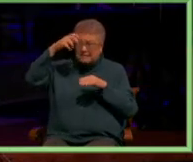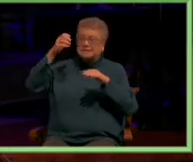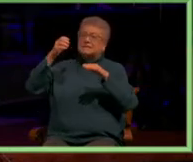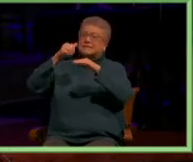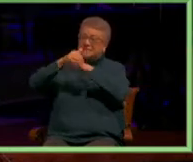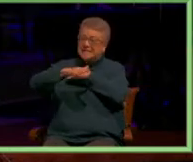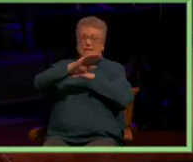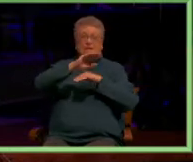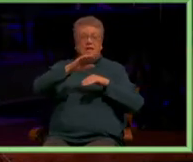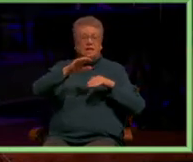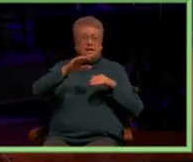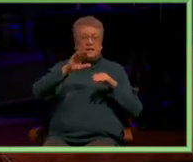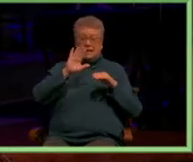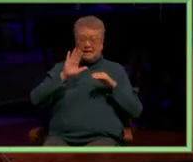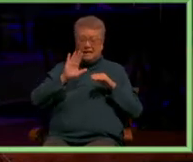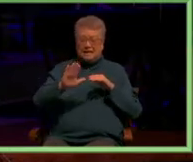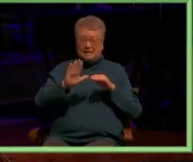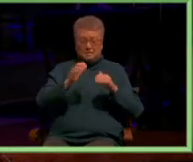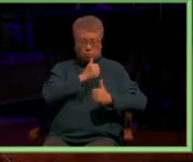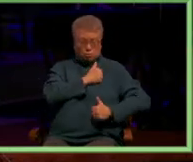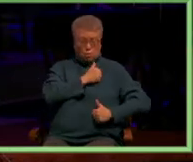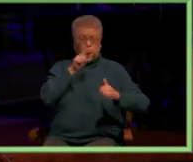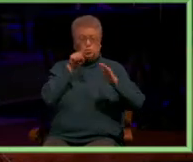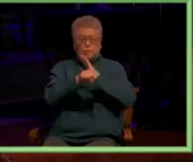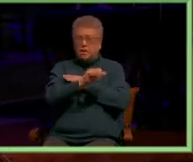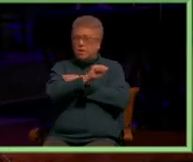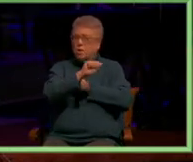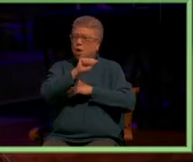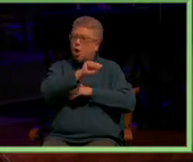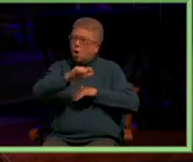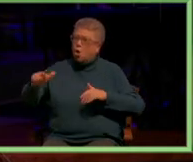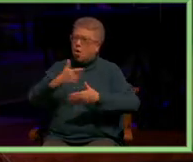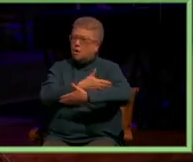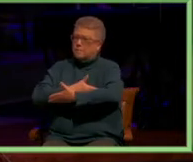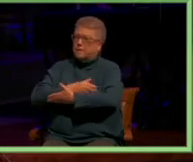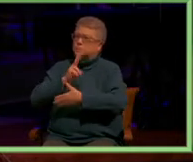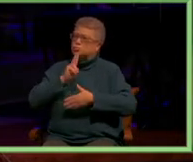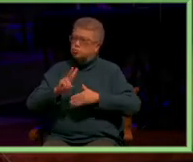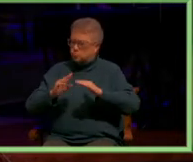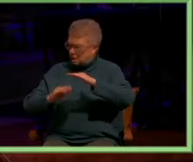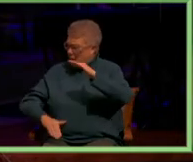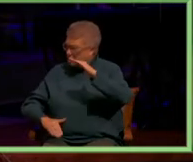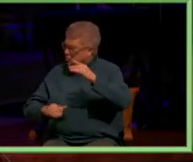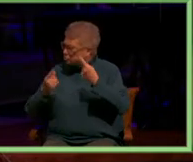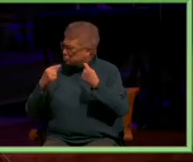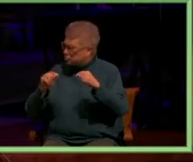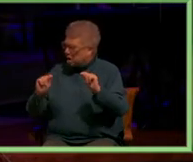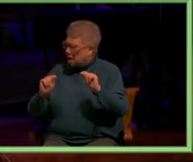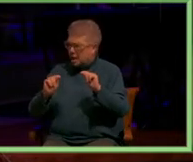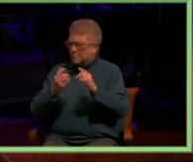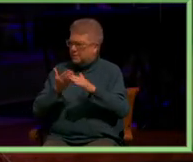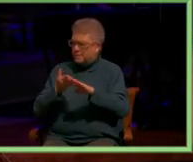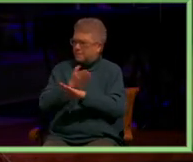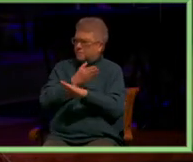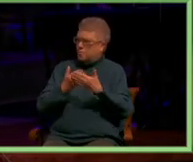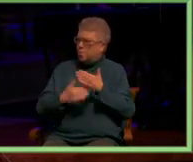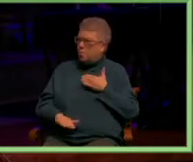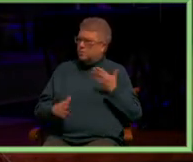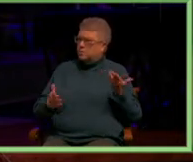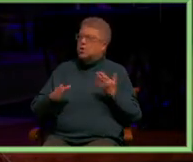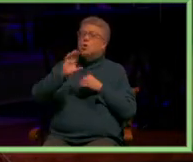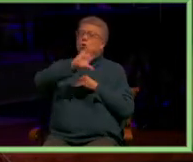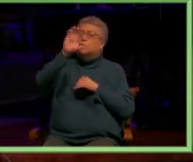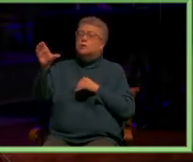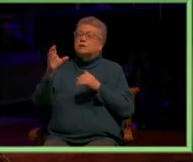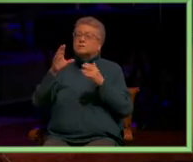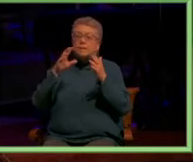the babies that are men under two, trying to stamp out the Messiah before he's even born. Christmas is because we